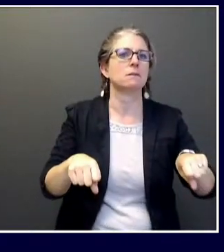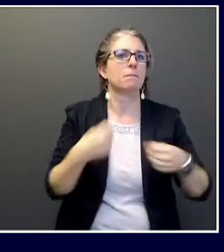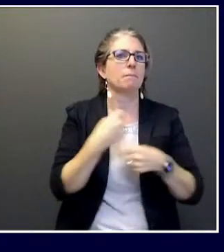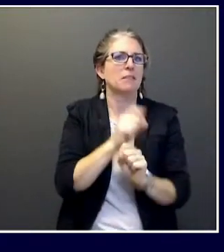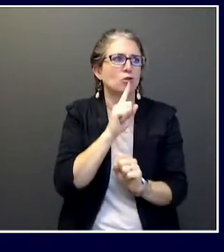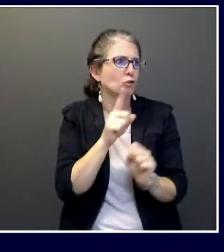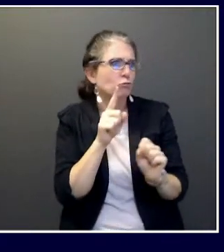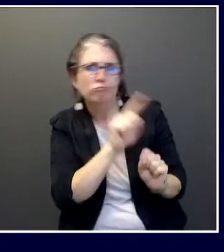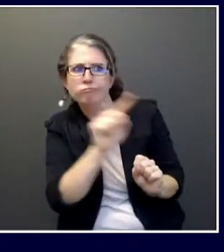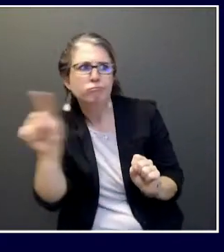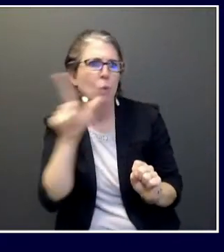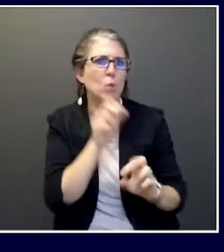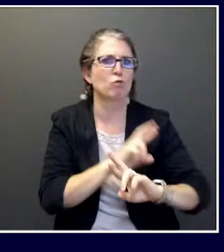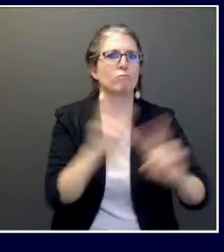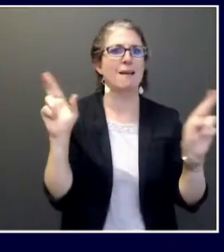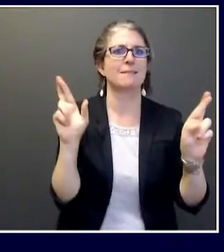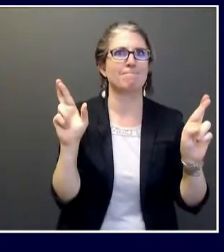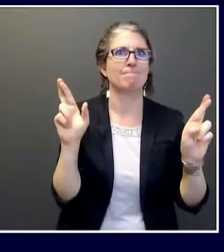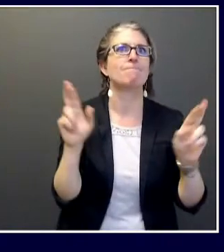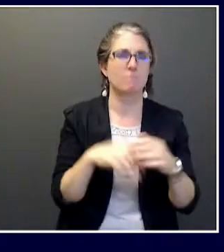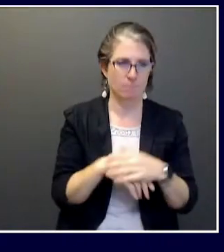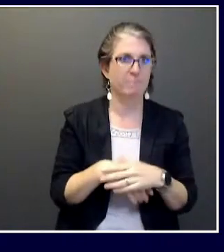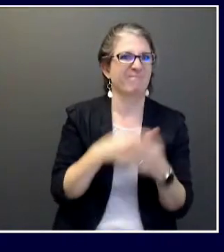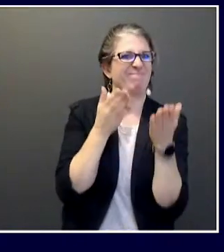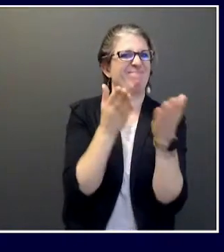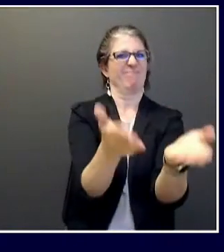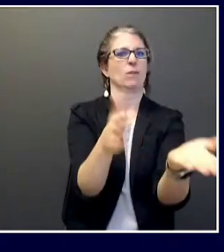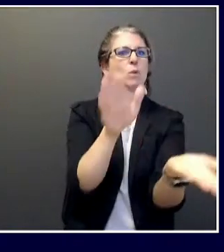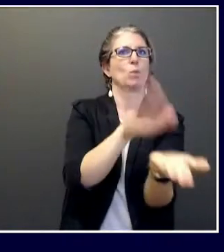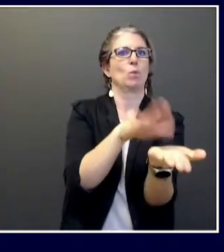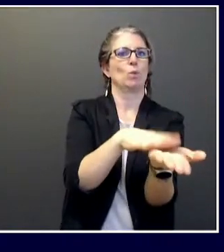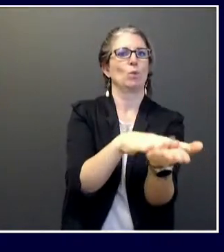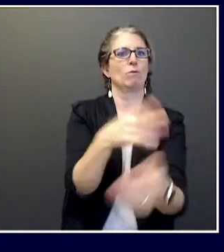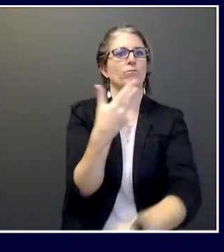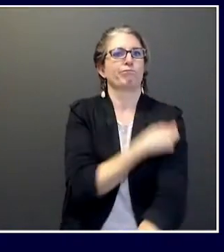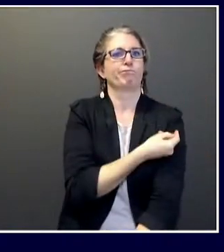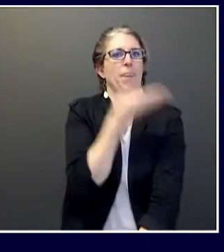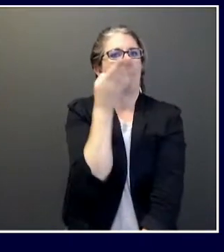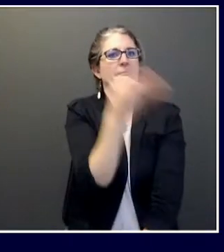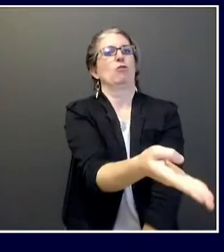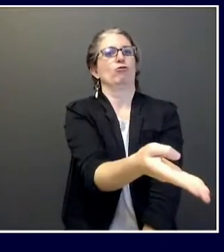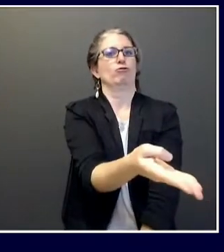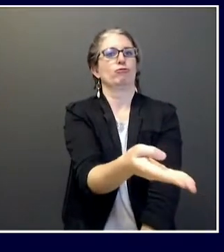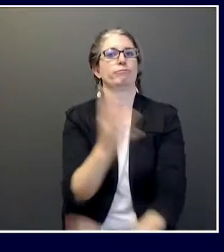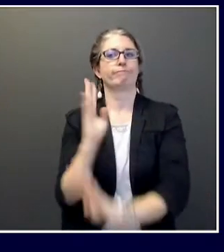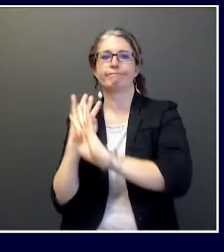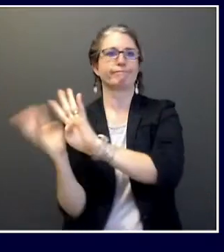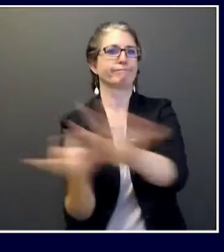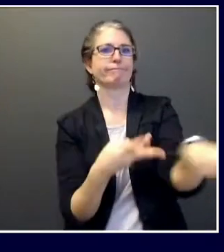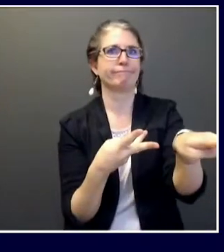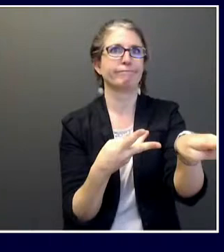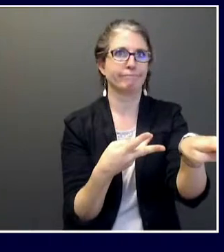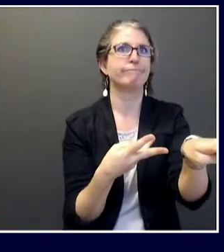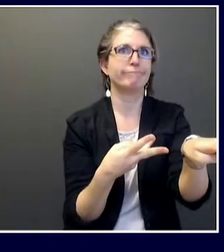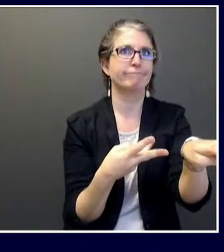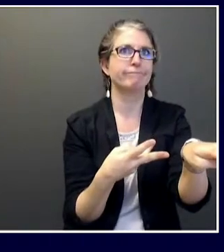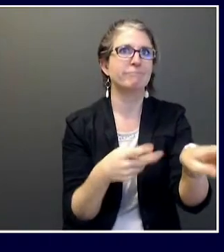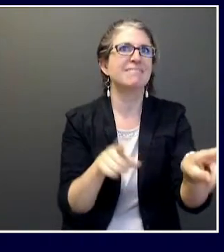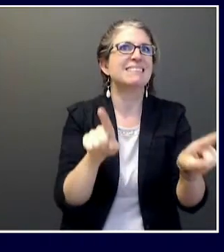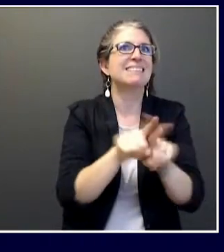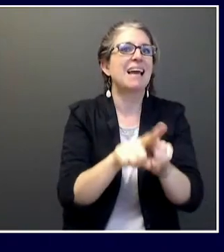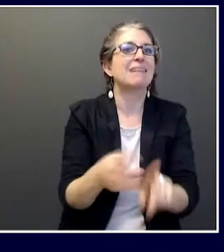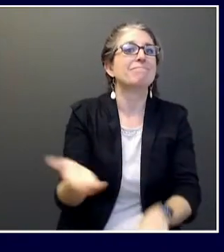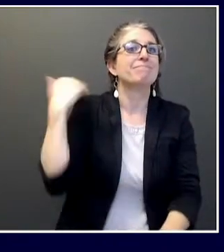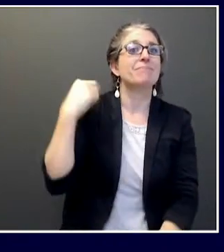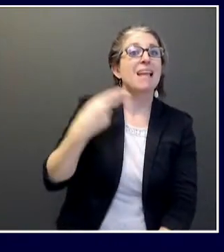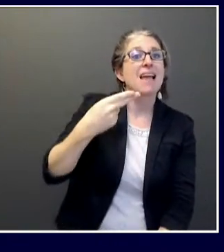have been used in Maine going back to the H1N1 era, as well as more recently for things like influenza clinics. But we're